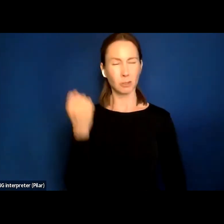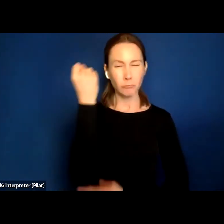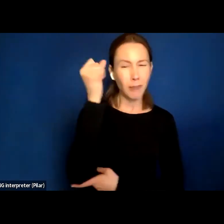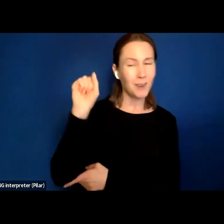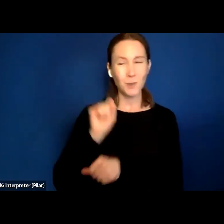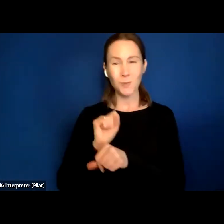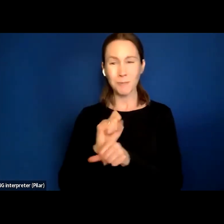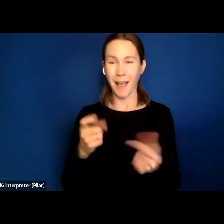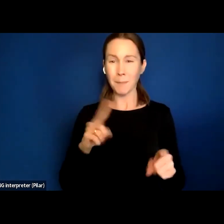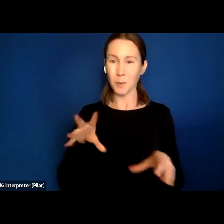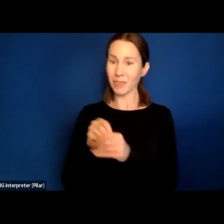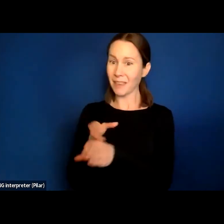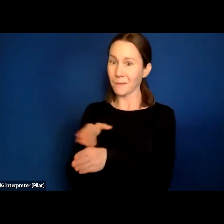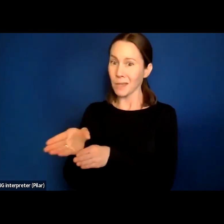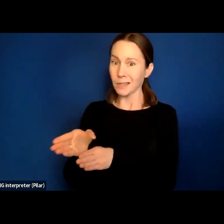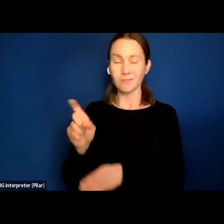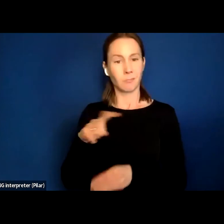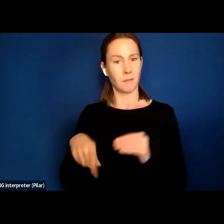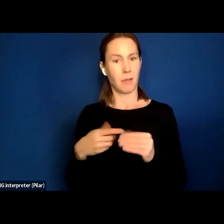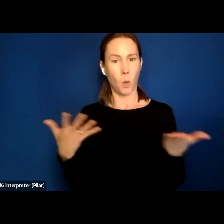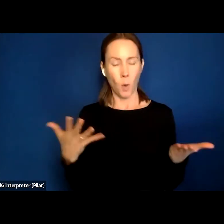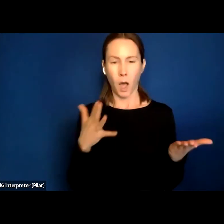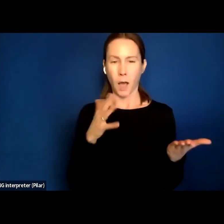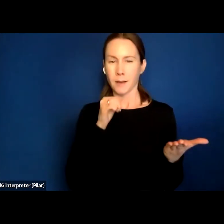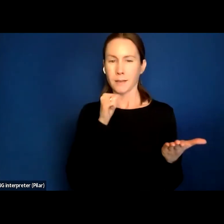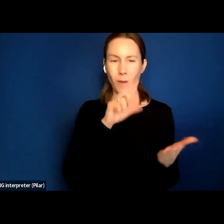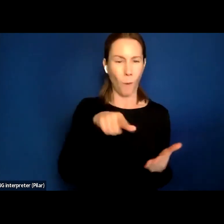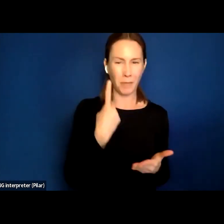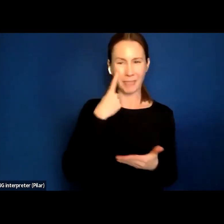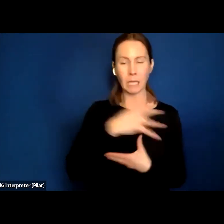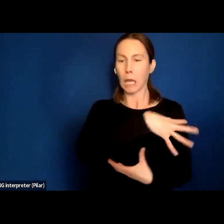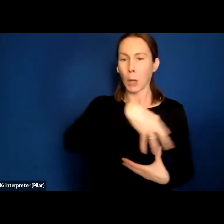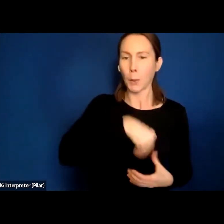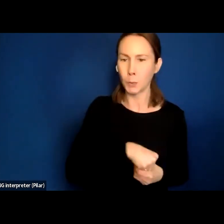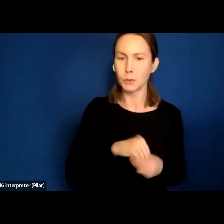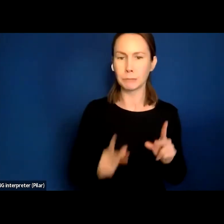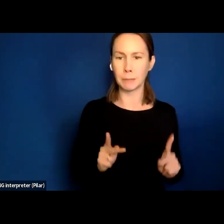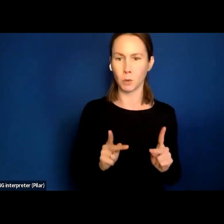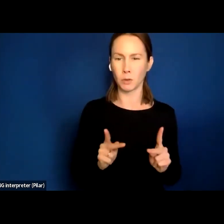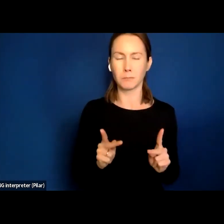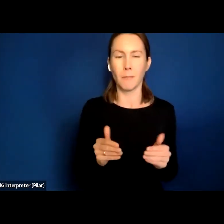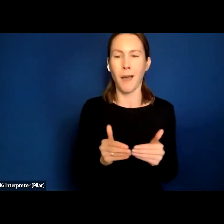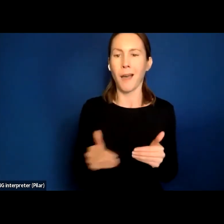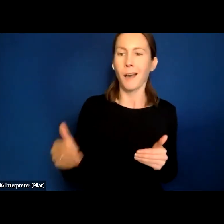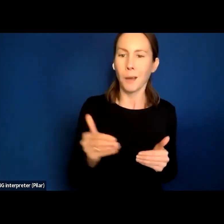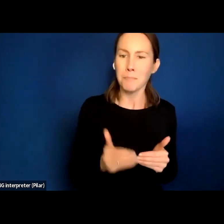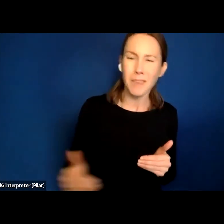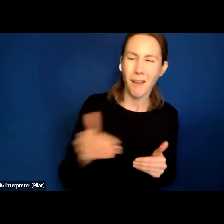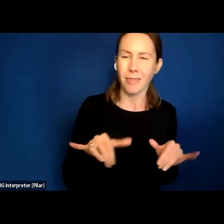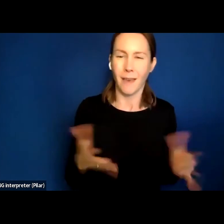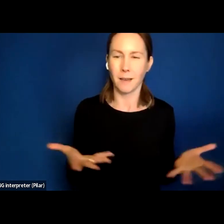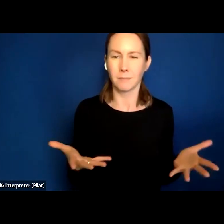sector must be about moving beyond the inclusion of people with disabilities in philanthropy. let's take off